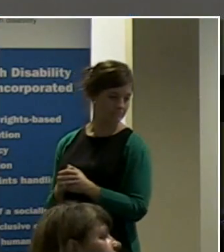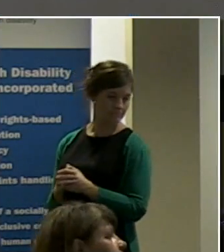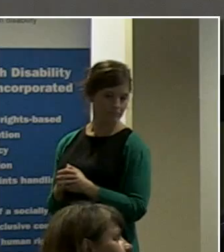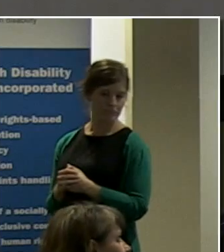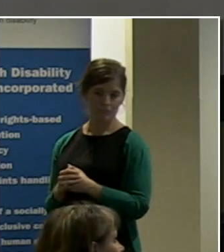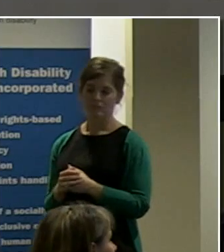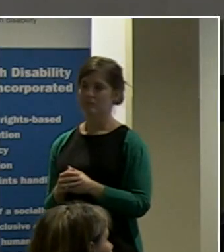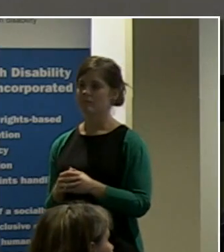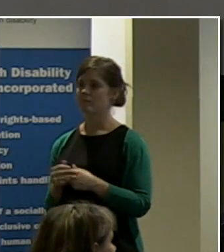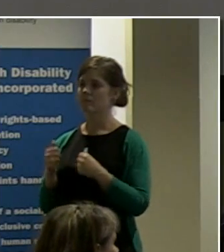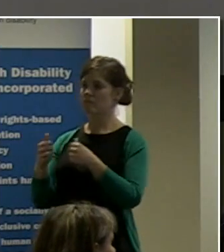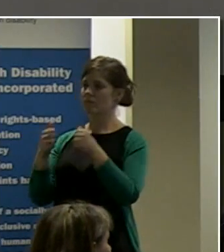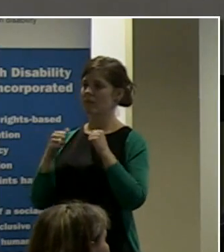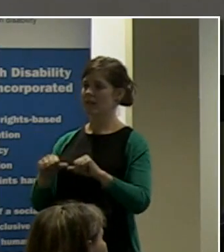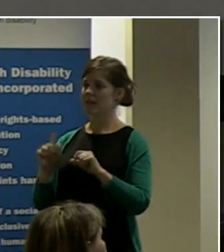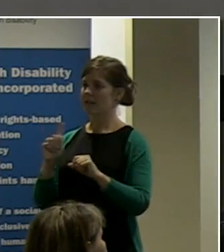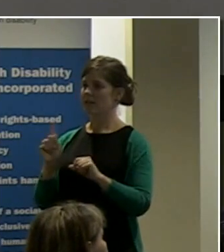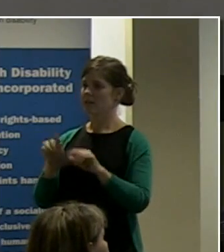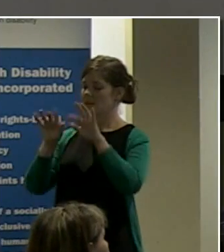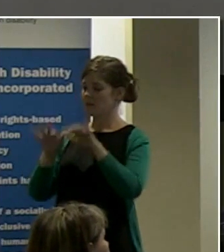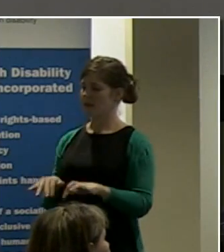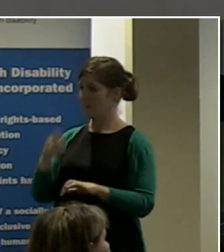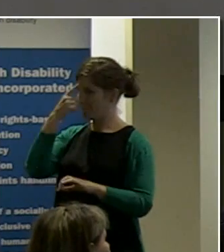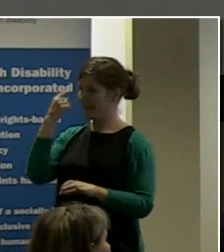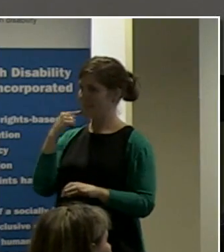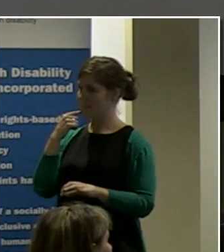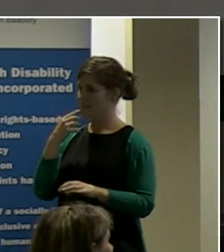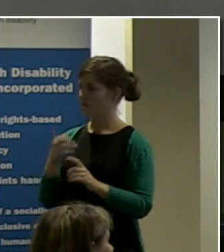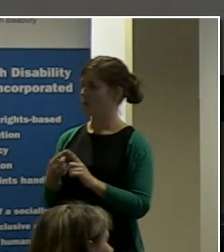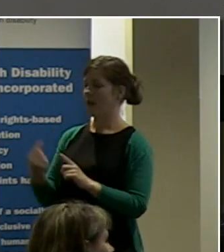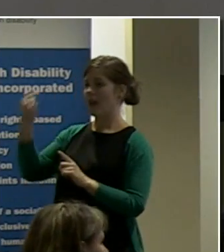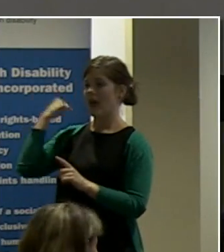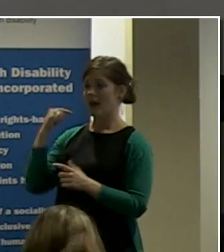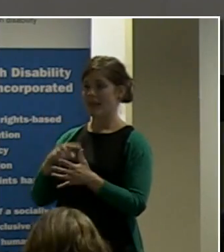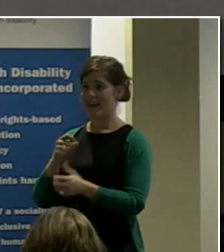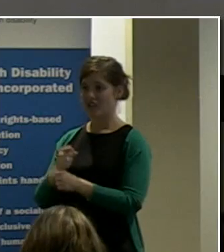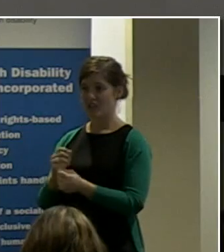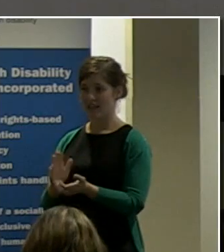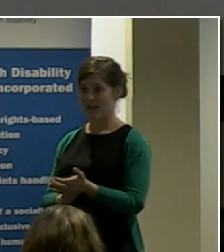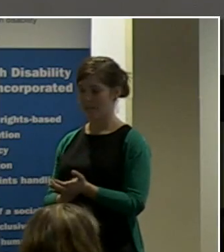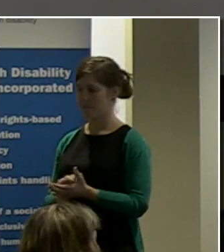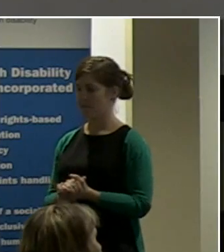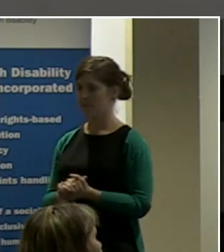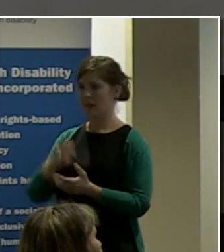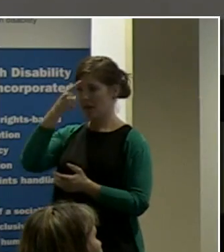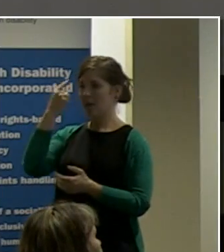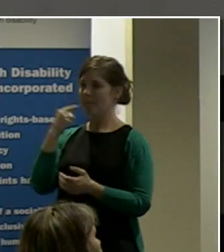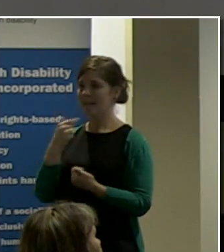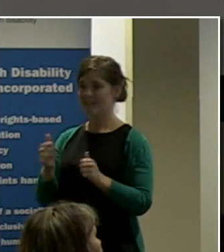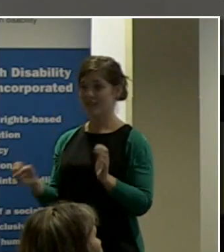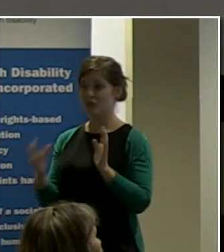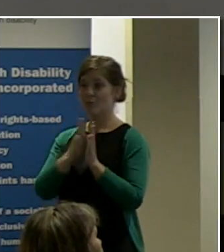So the next item on our agenda are the minutes of the last AGM. The minutes have been posted on our